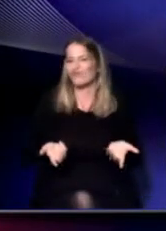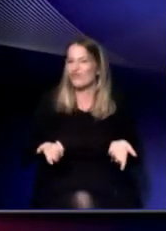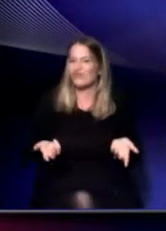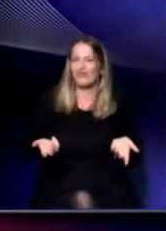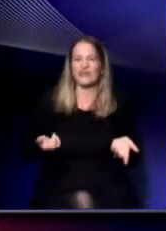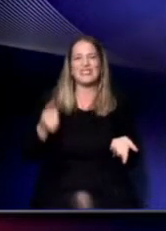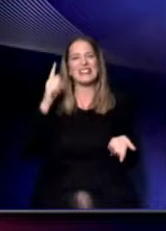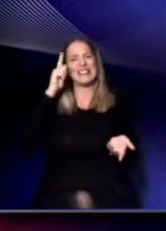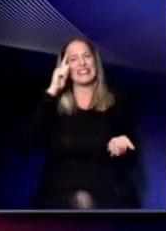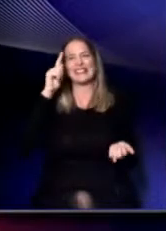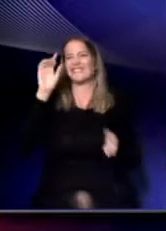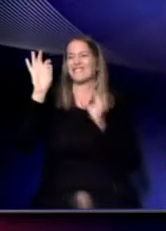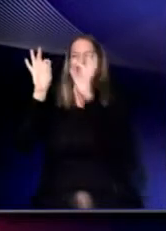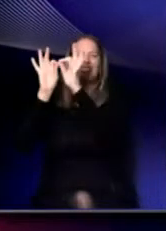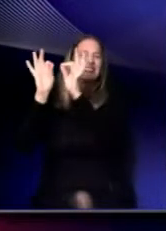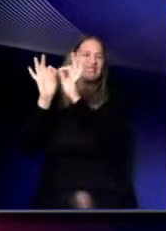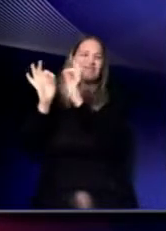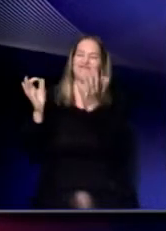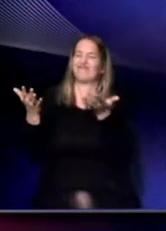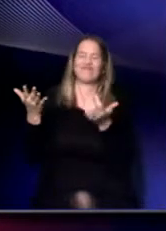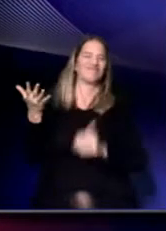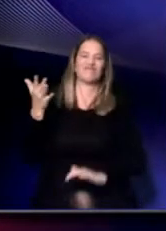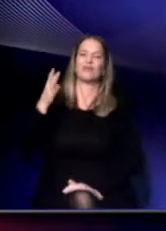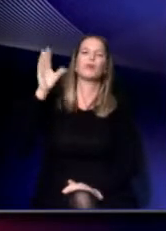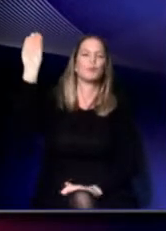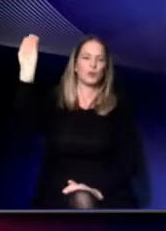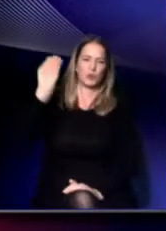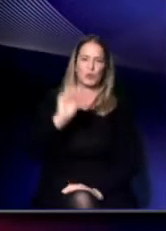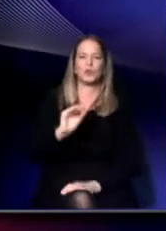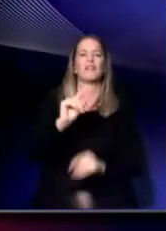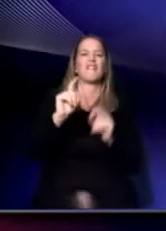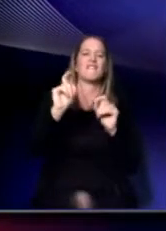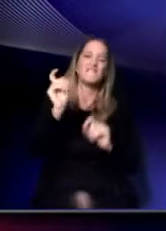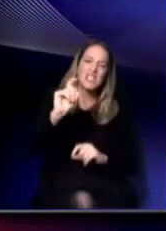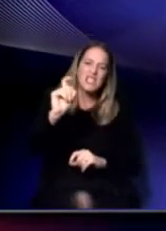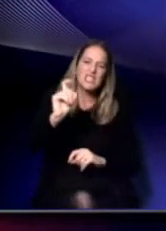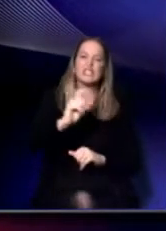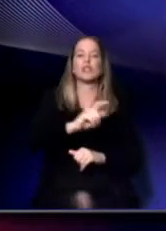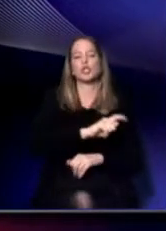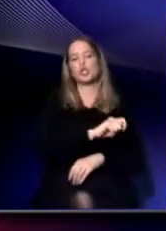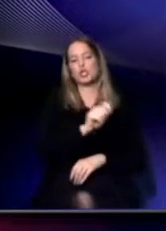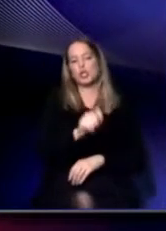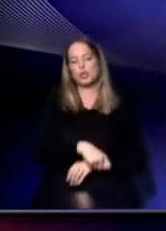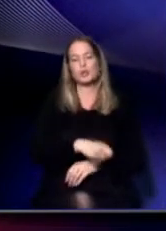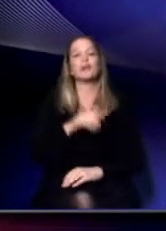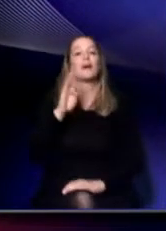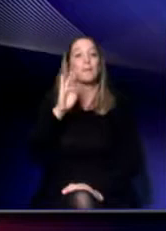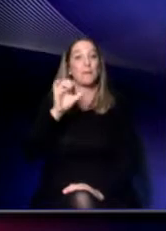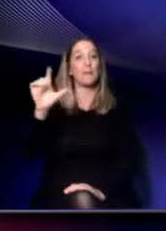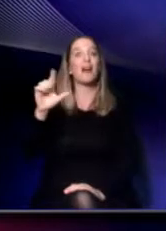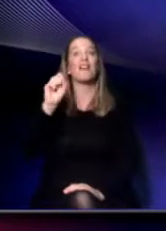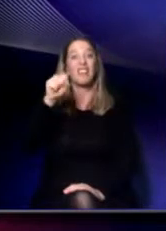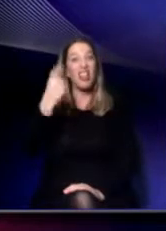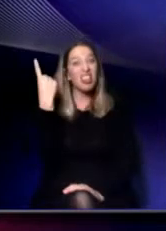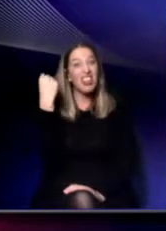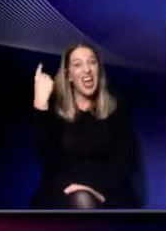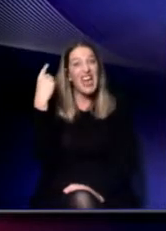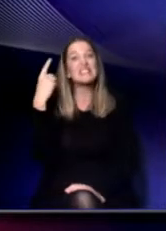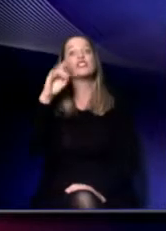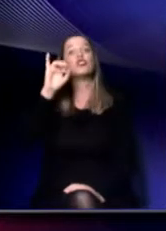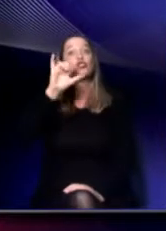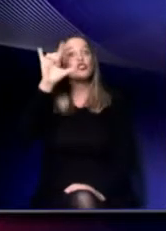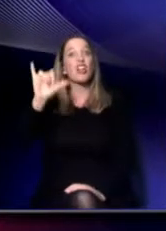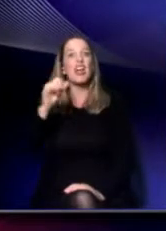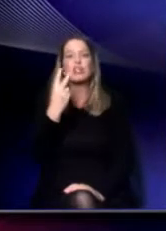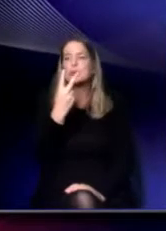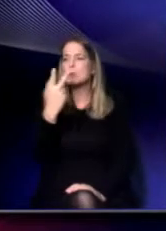think we should move it to Phoenix or Tucson. And that's why we moved it last year. Even though it was in July, only 2 or 3 people would attend in